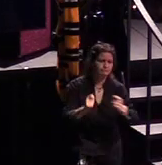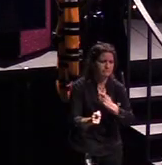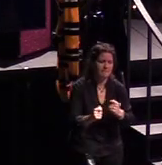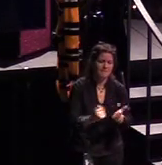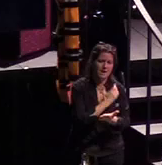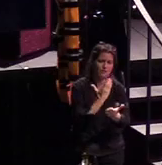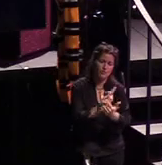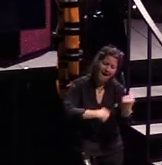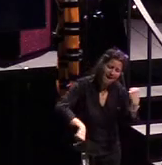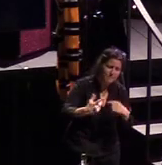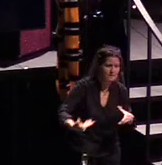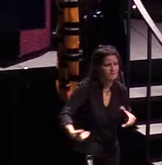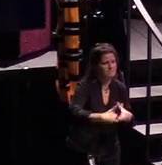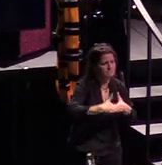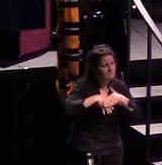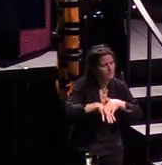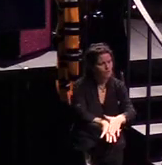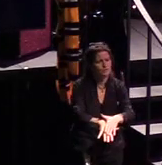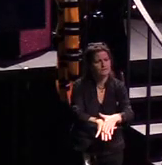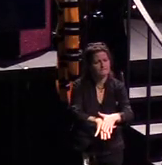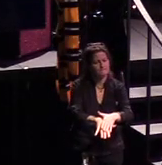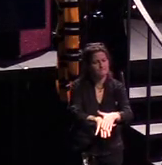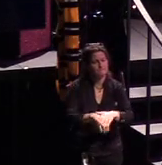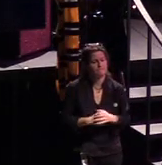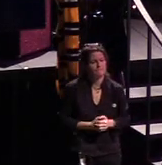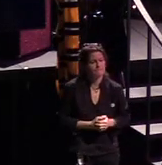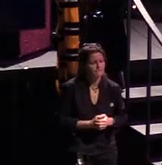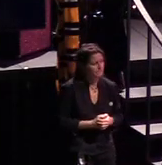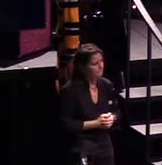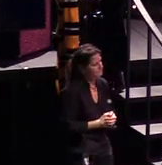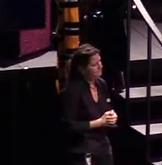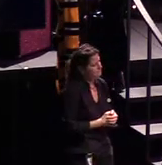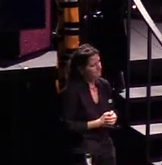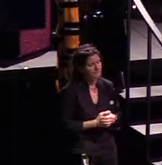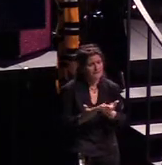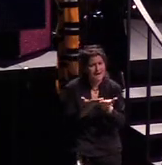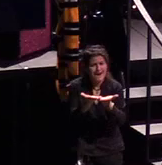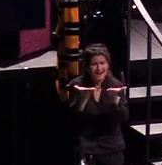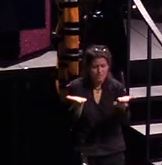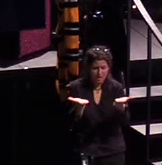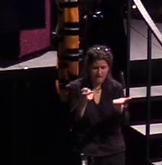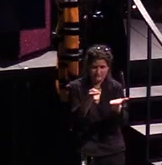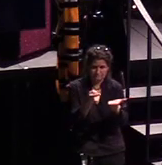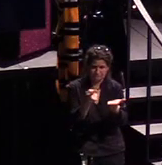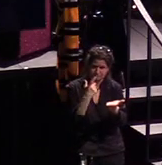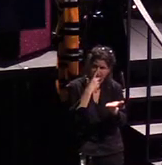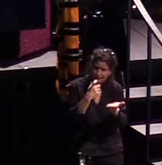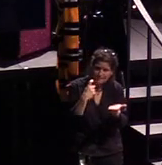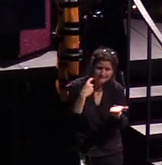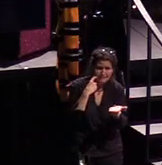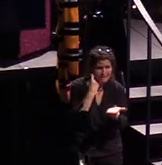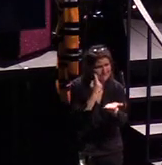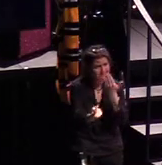written in biscuit equalizing measures may be simple biscuit in